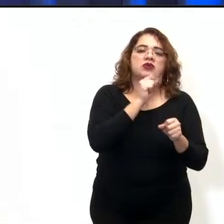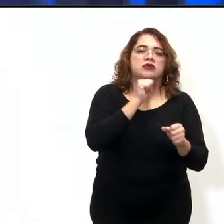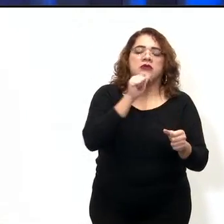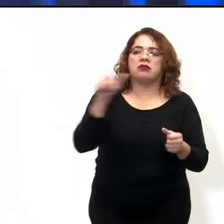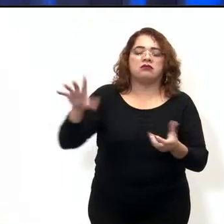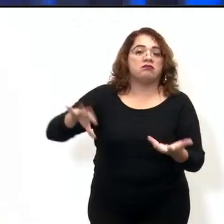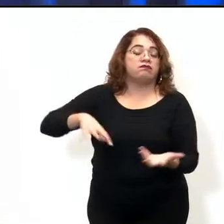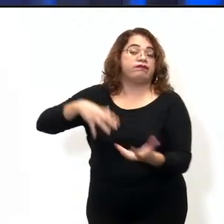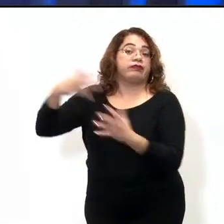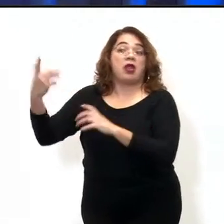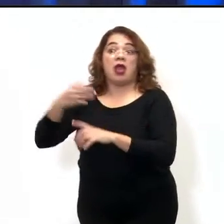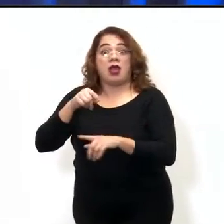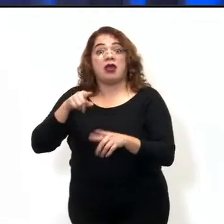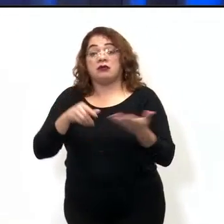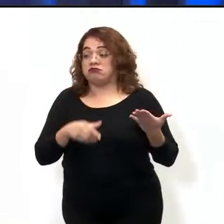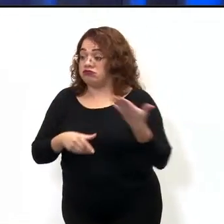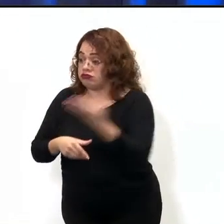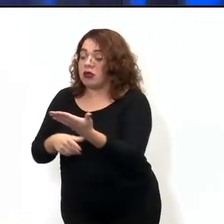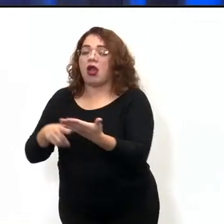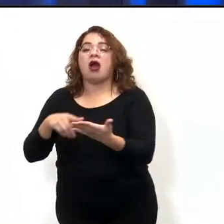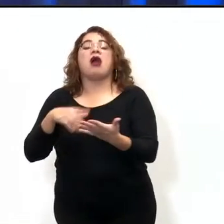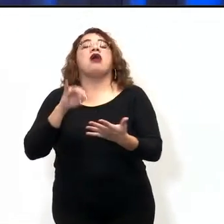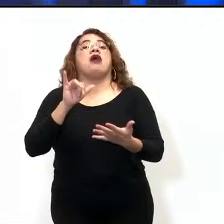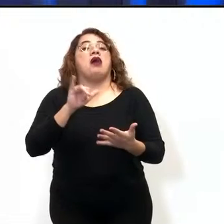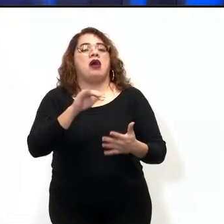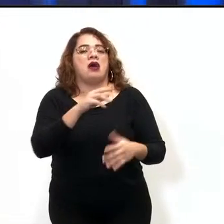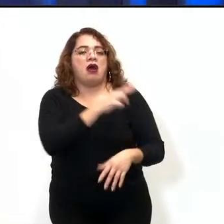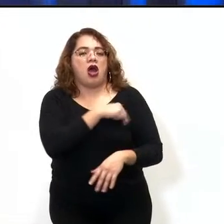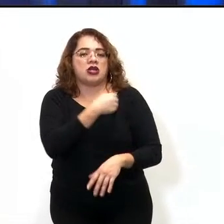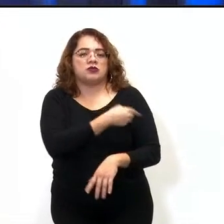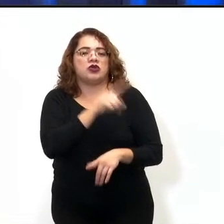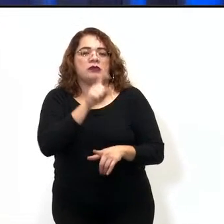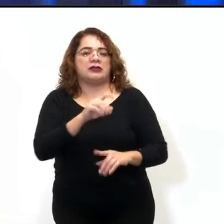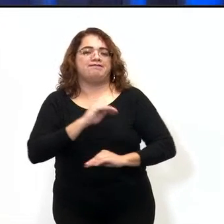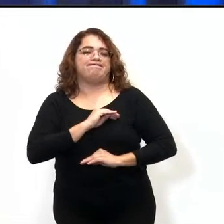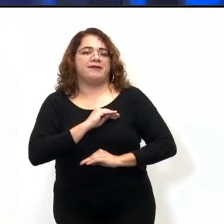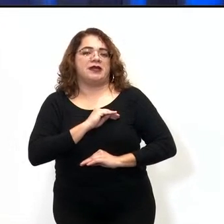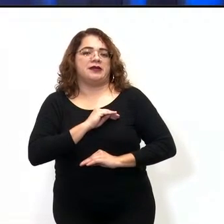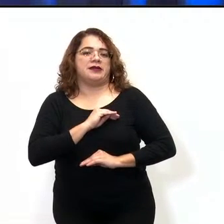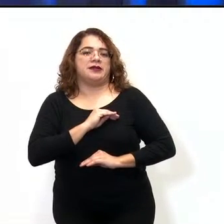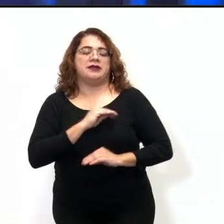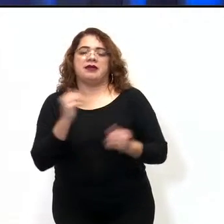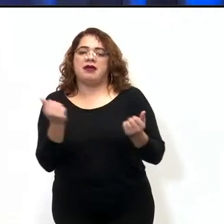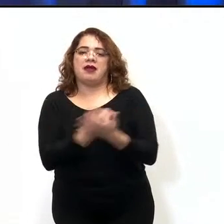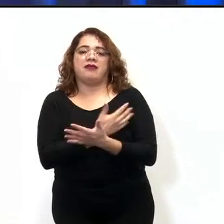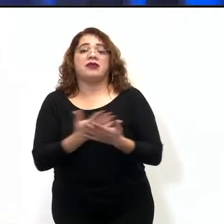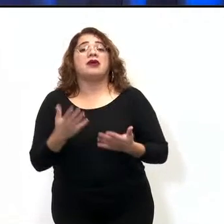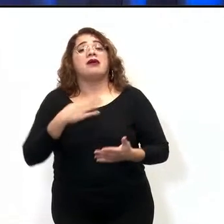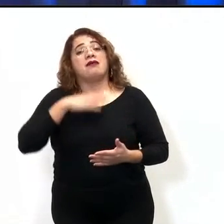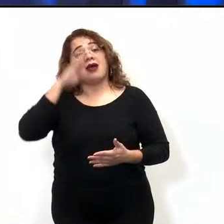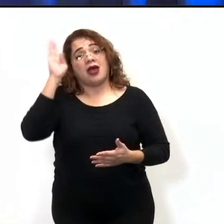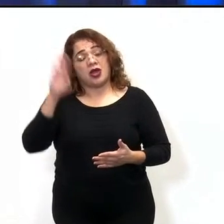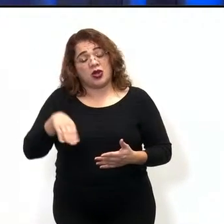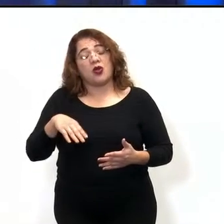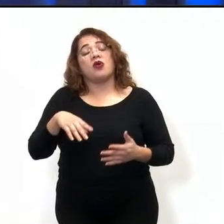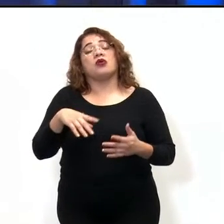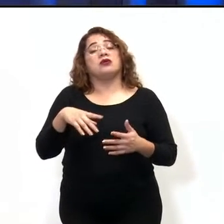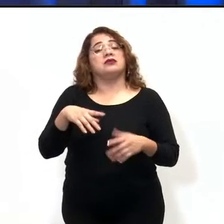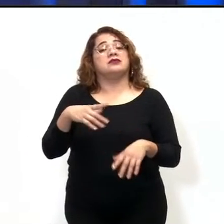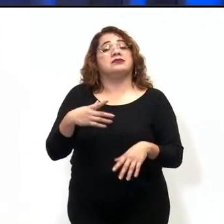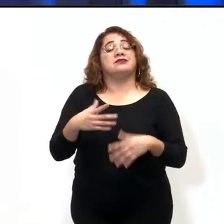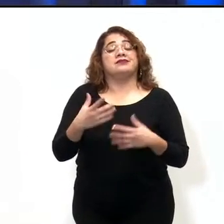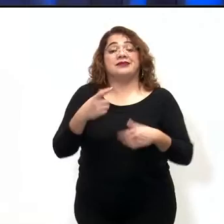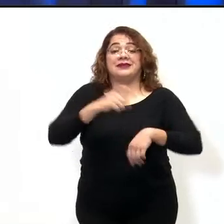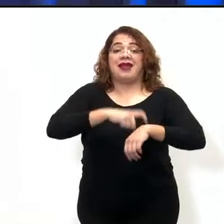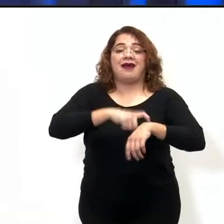meet those rules. But I'm very, very hopeful. I mean, this should have happened a long time ago, so I'm just very hopeful that it happens